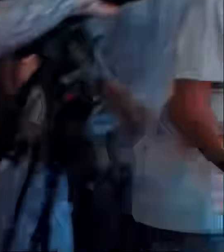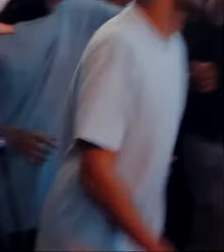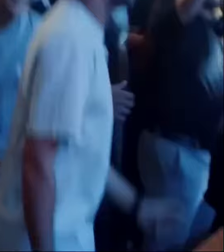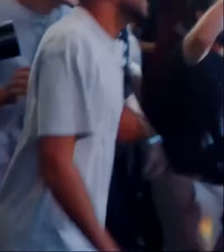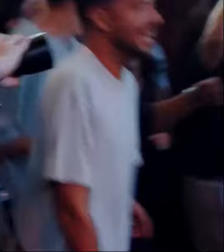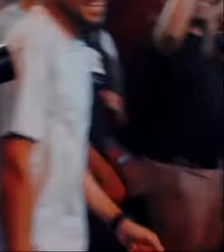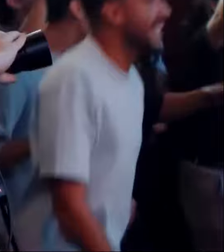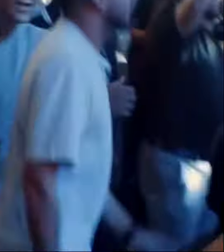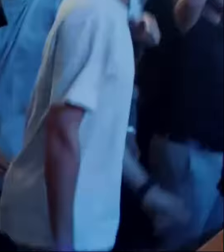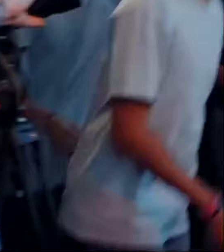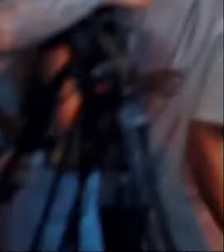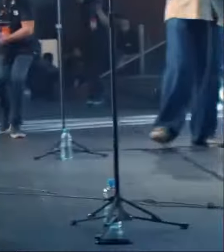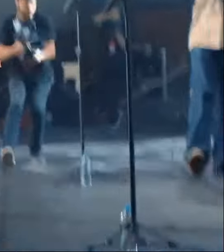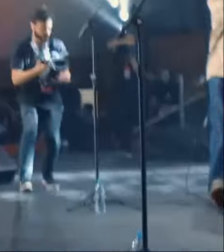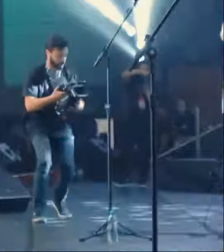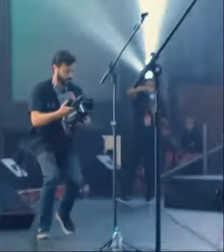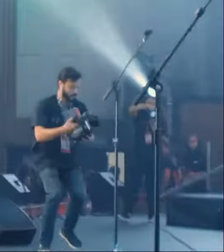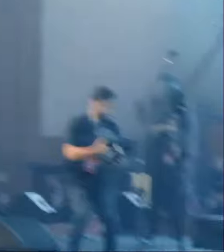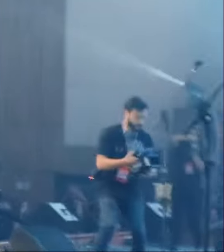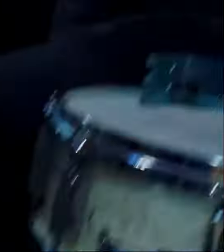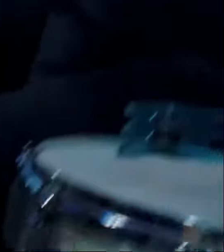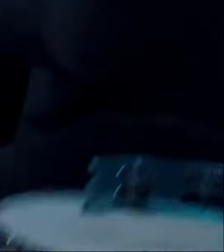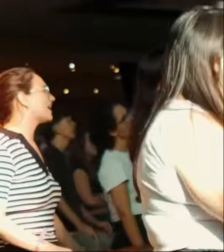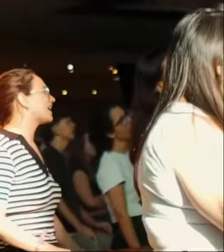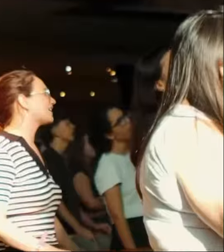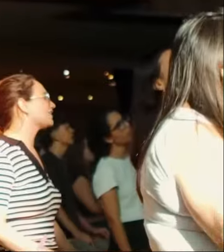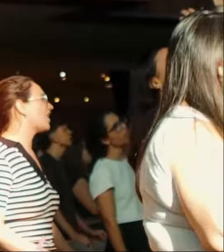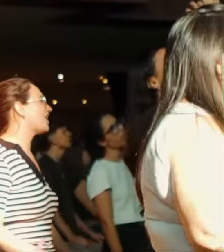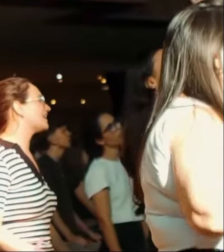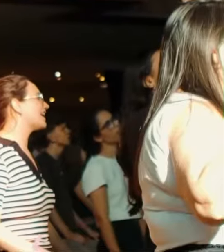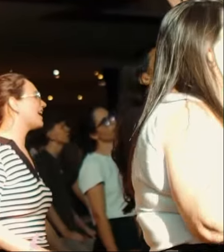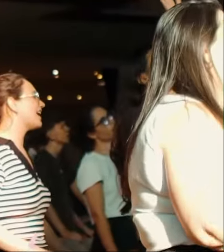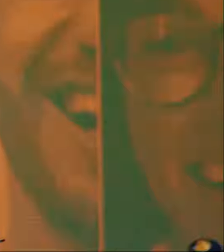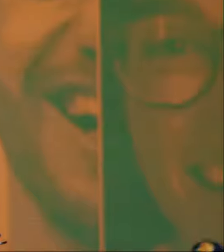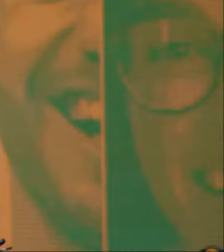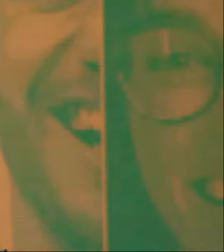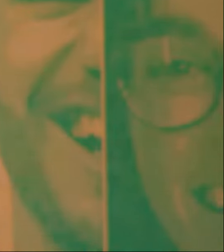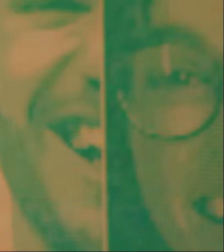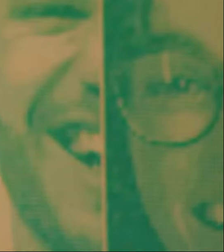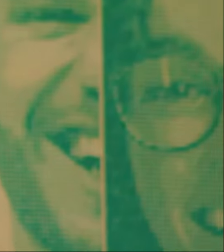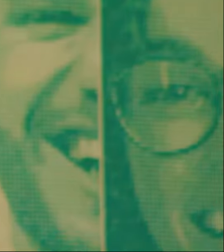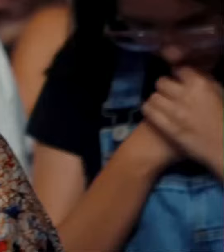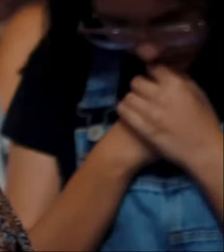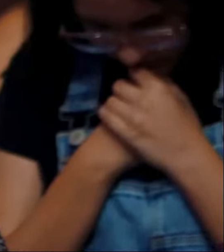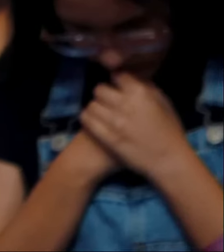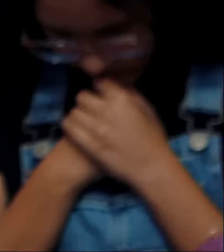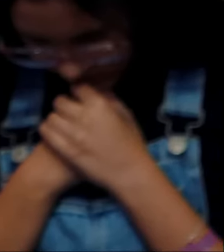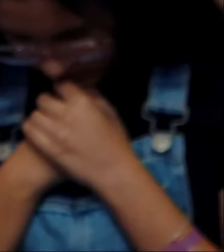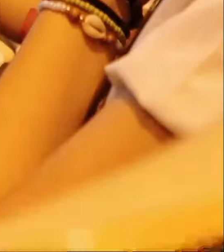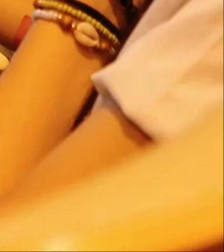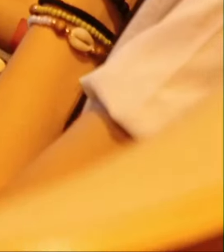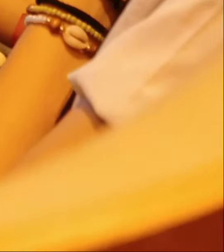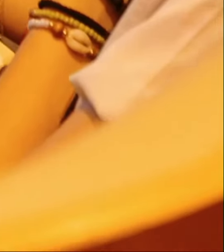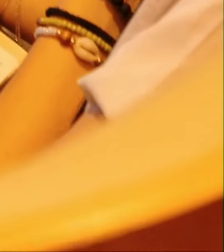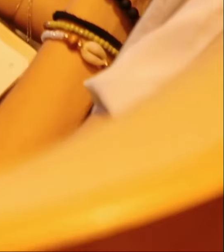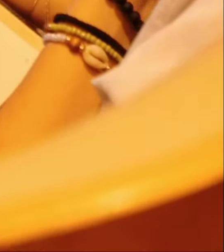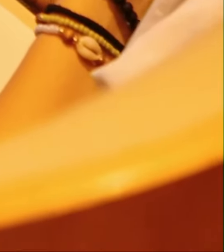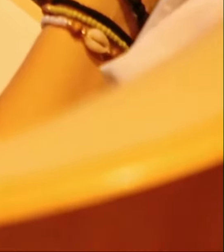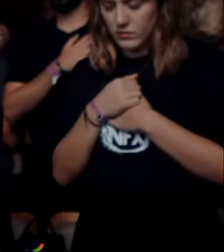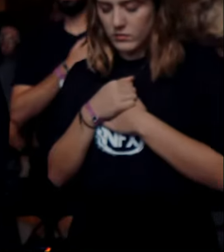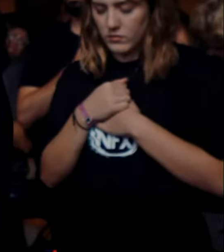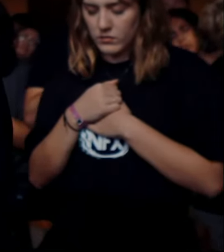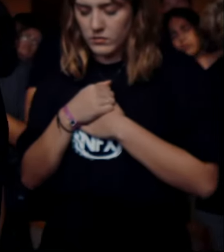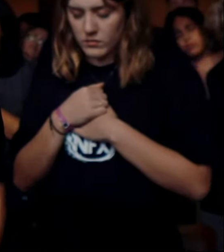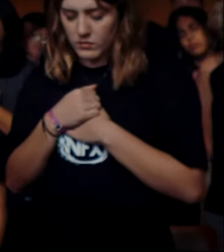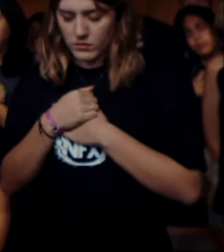long nights. But you never late, you always on time. Remember when you got me out there, you got me out